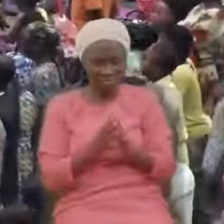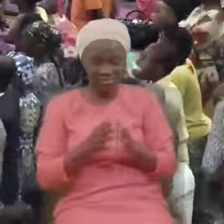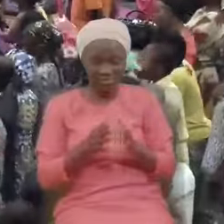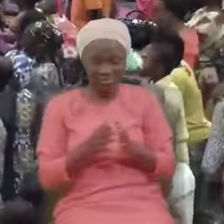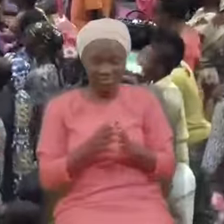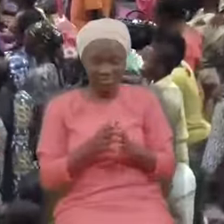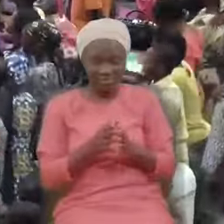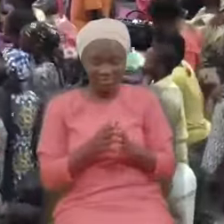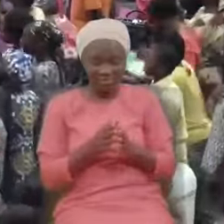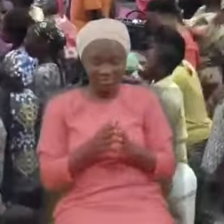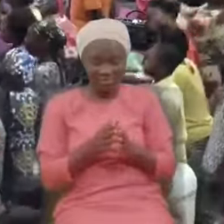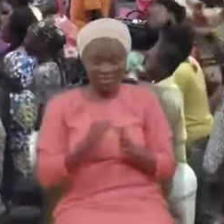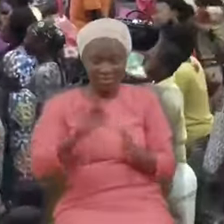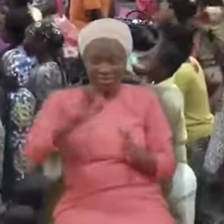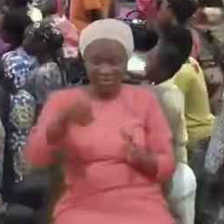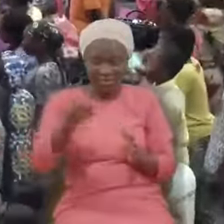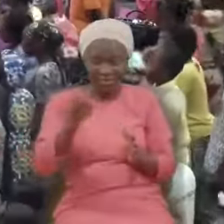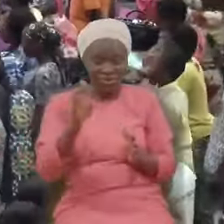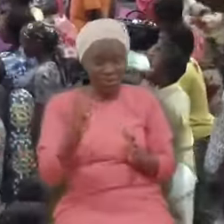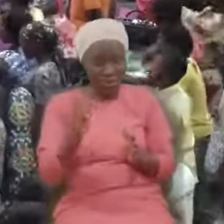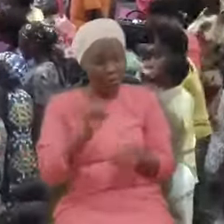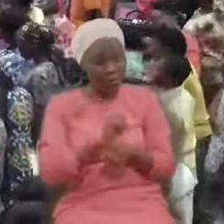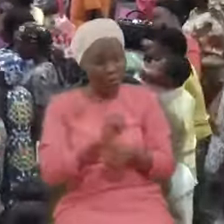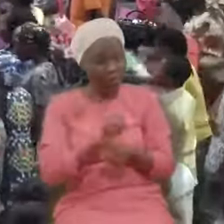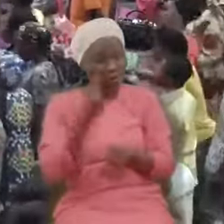Jobs for the jobless.